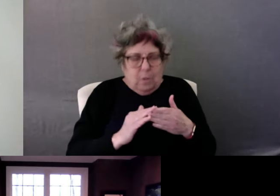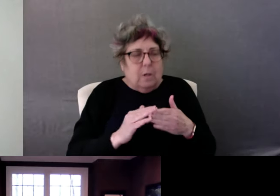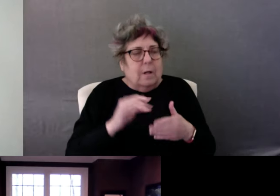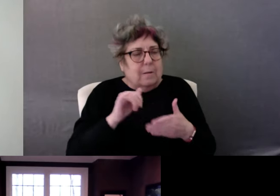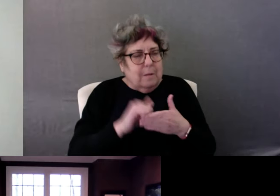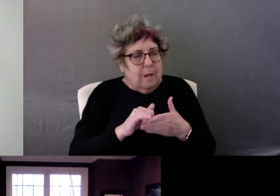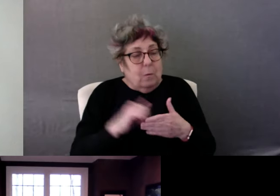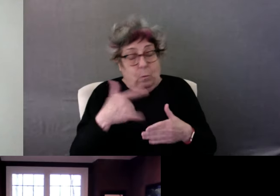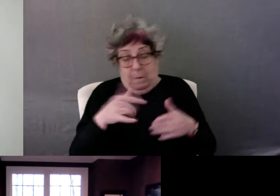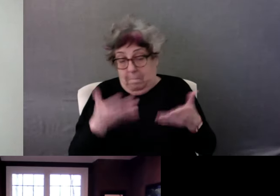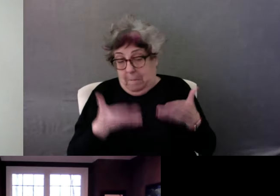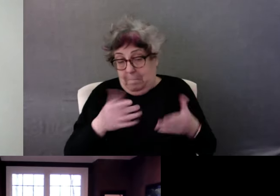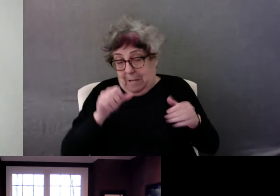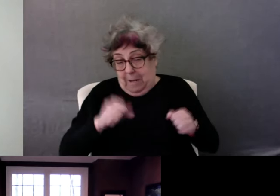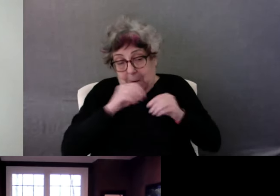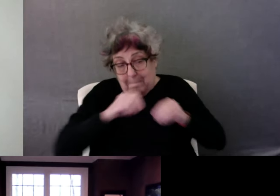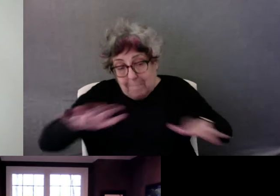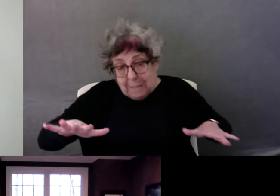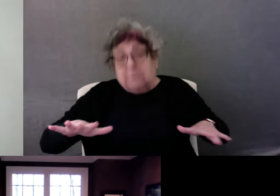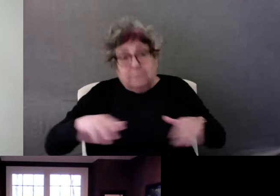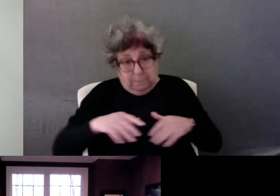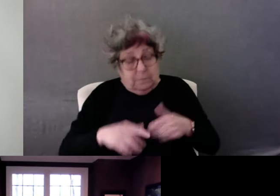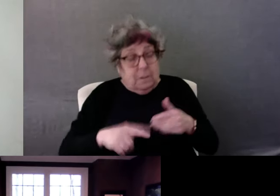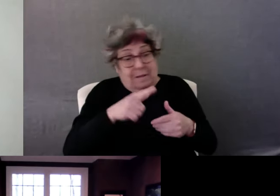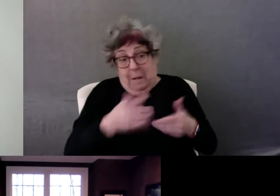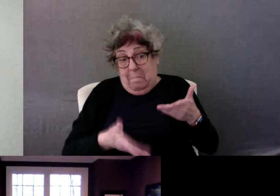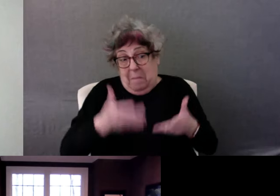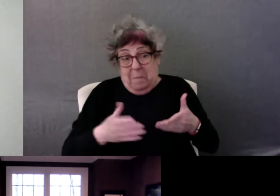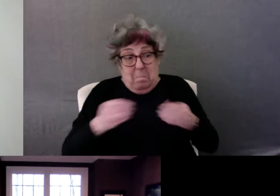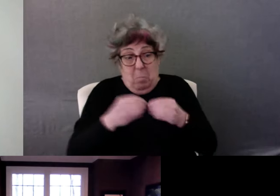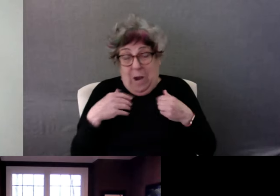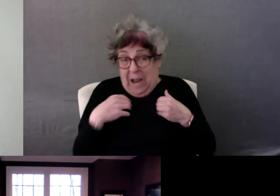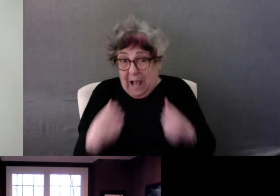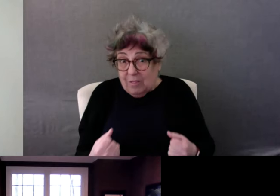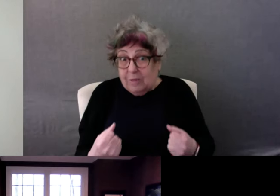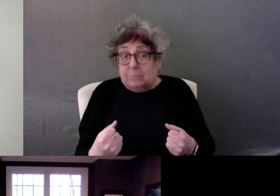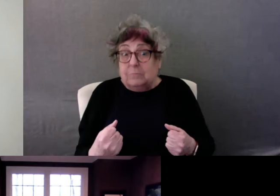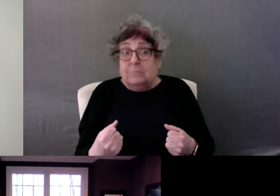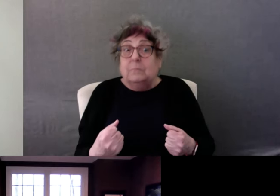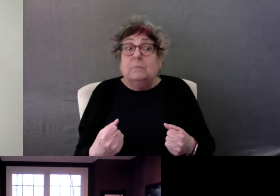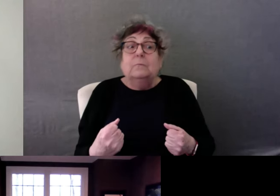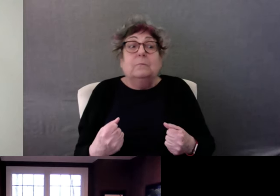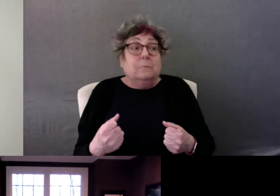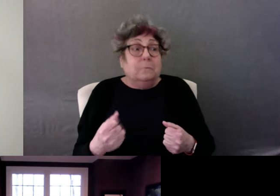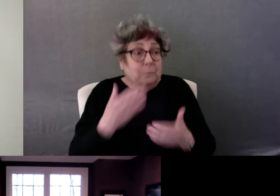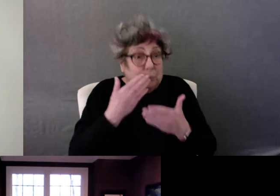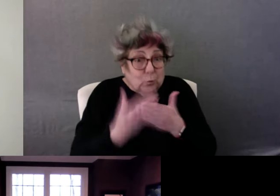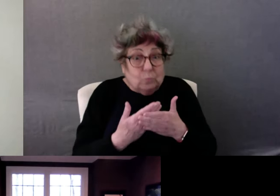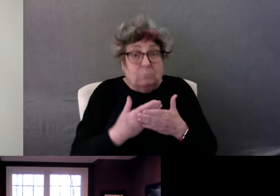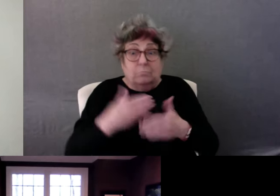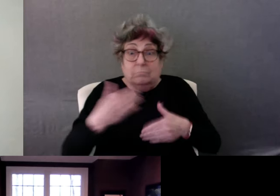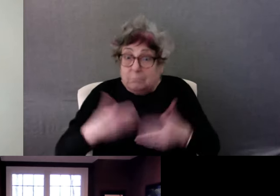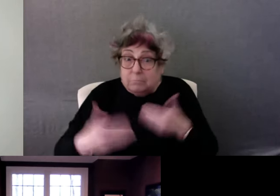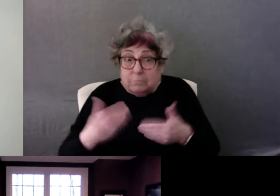might be able to bless them, that they might live more healthy, fruitful, and productive lives in